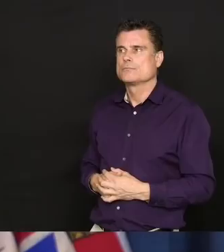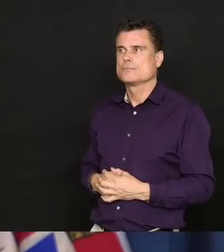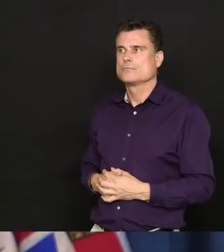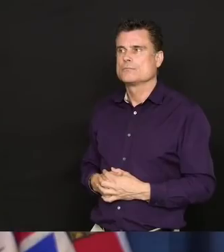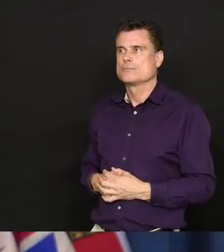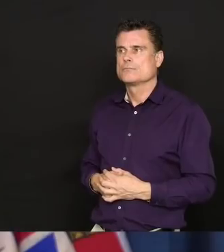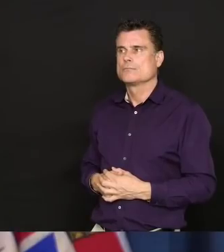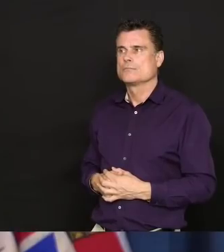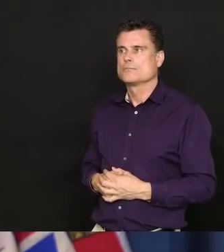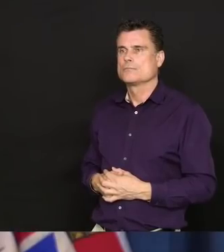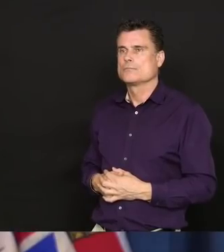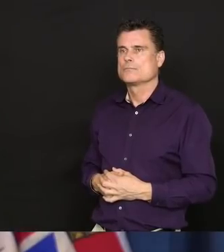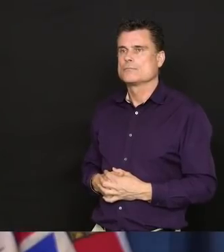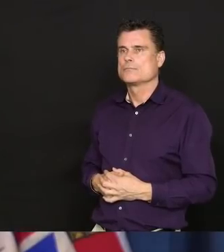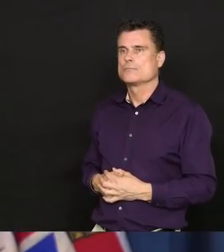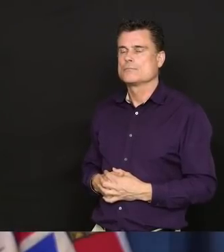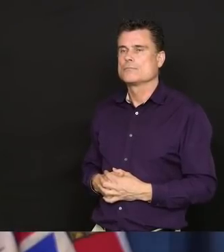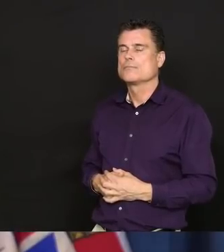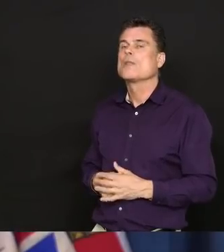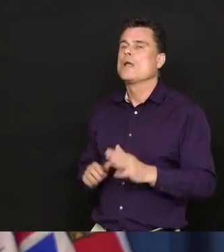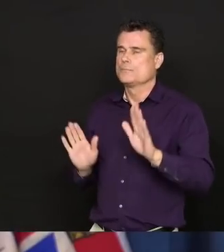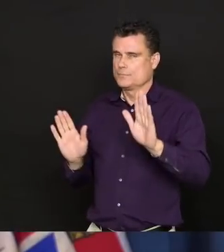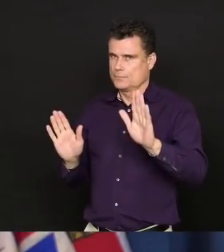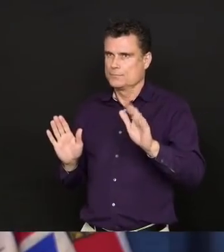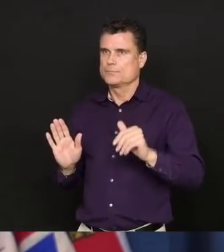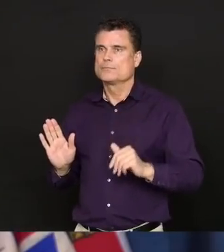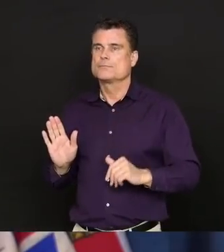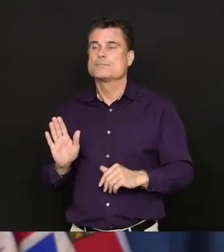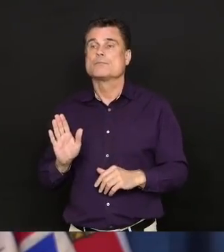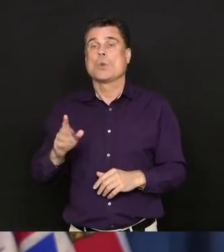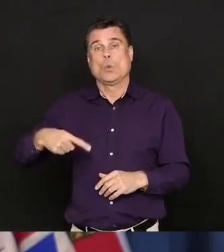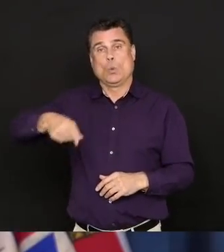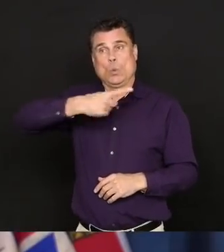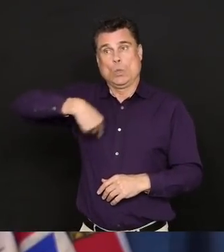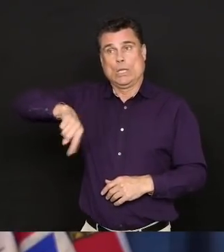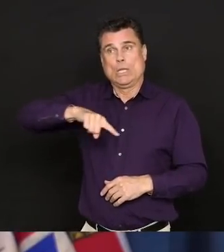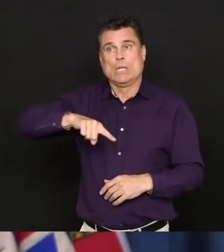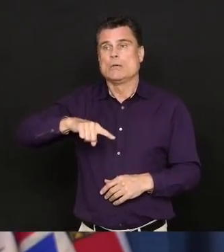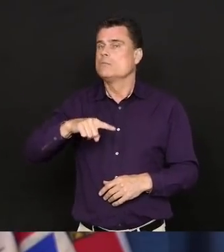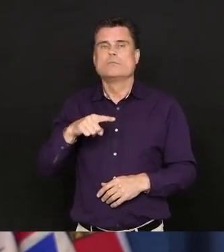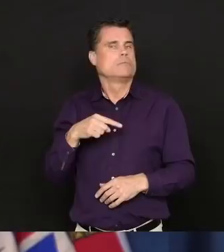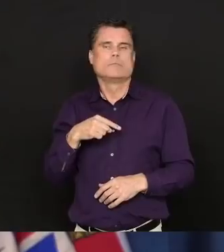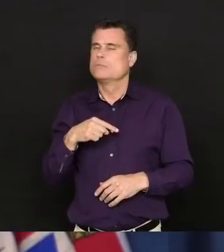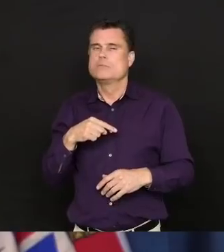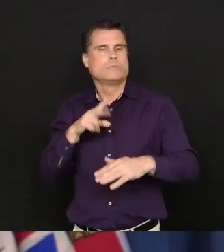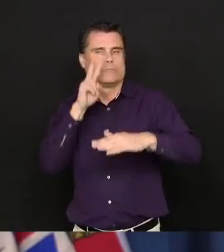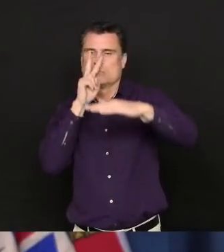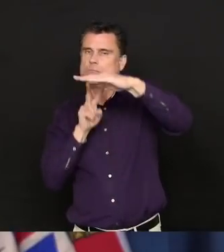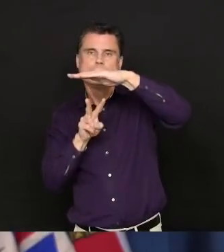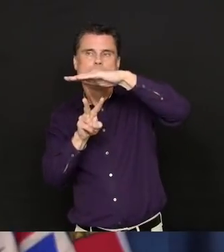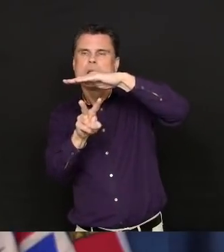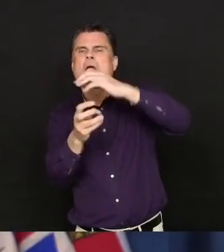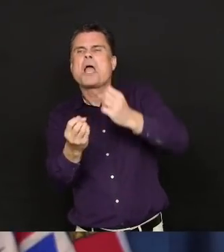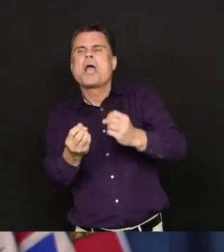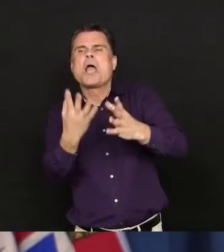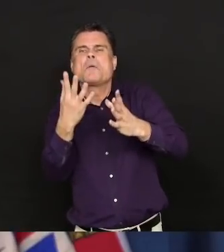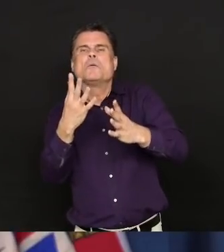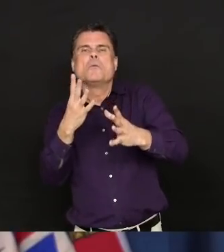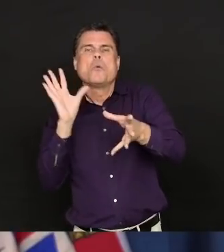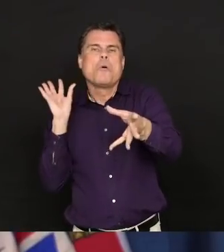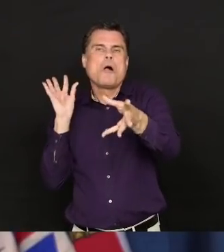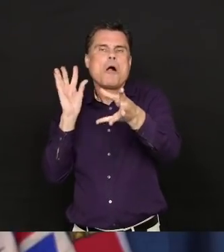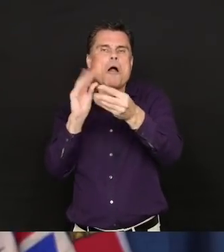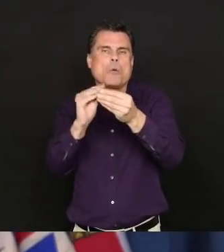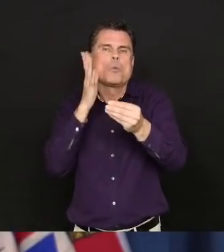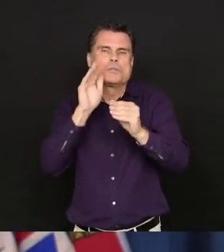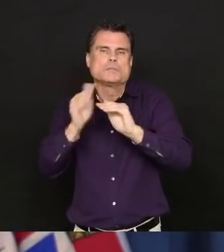We do not predict it, and we are modeling is not to predict. Modeling it gives you a sense of